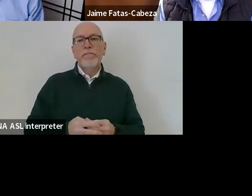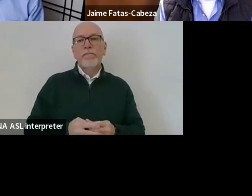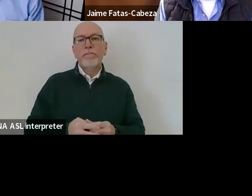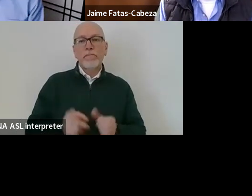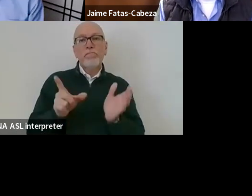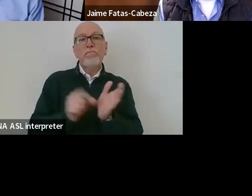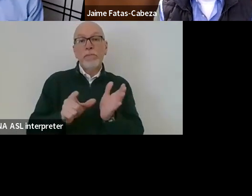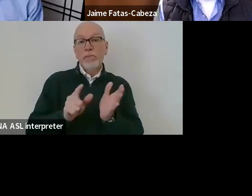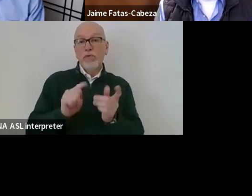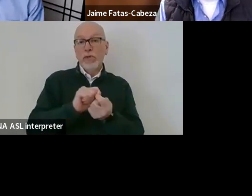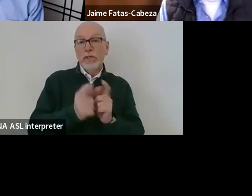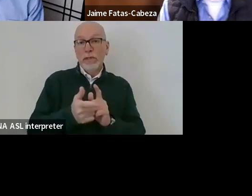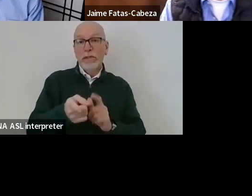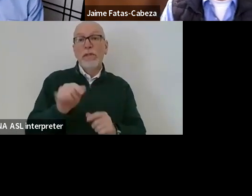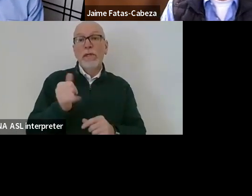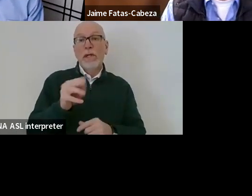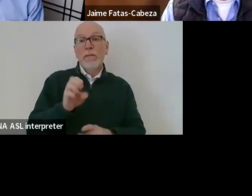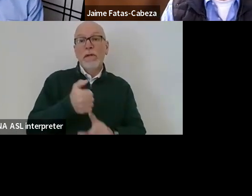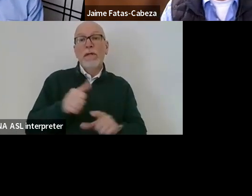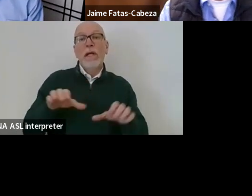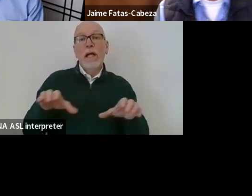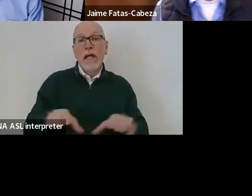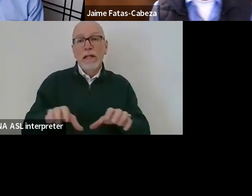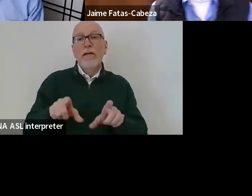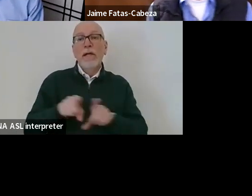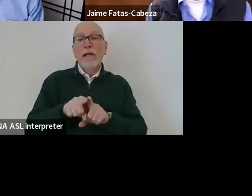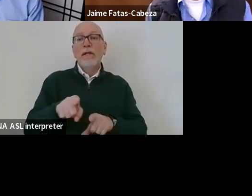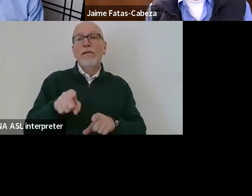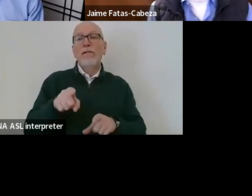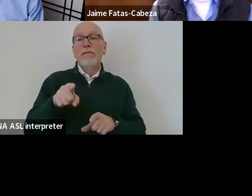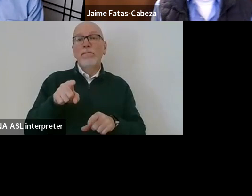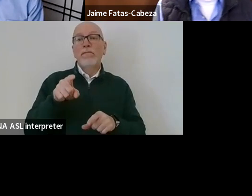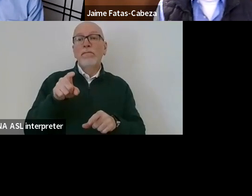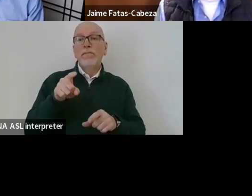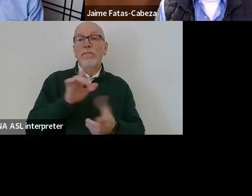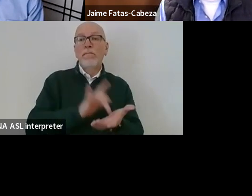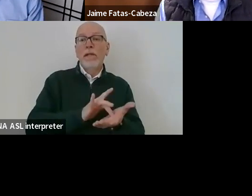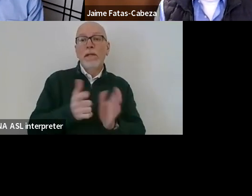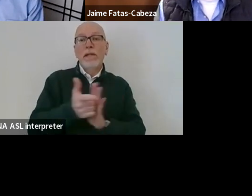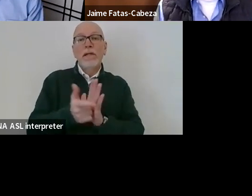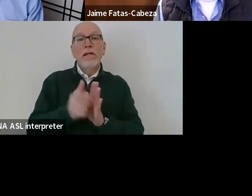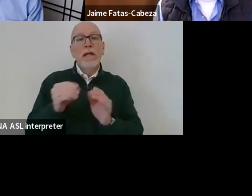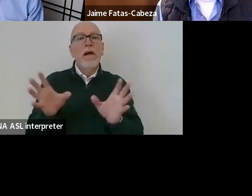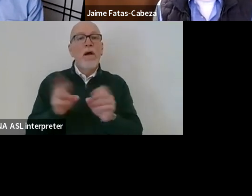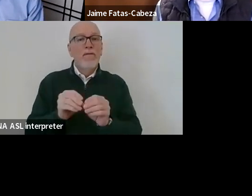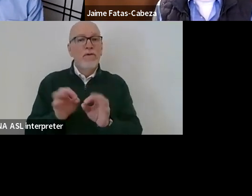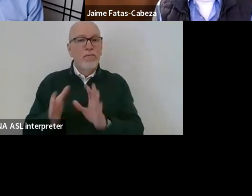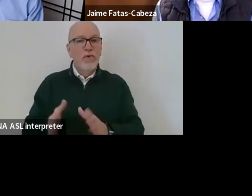published translator and author, Jaime is active as medical, legal, and conference interpreter.